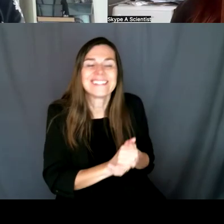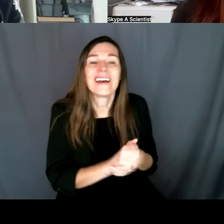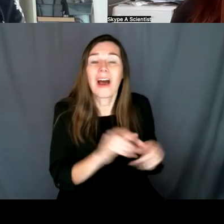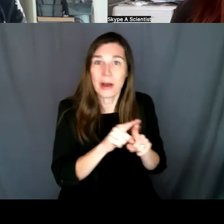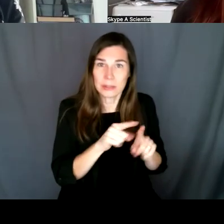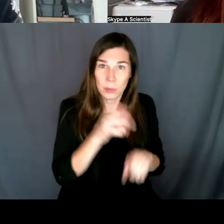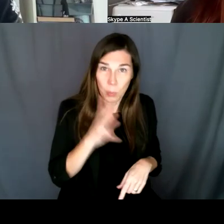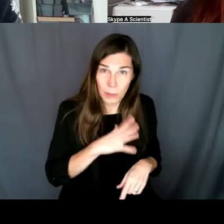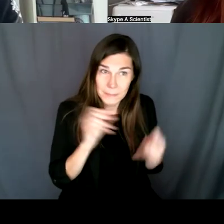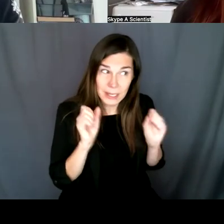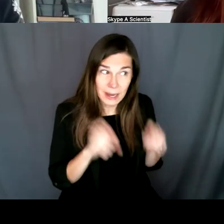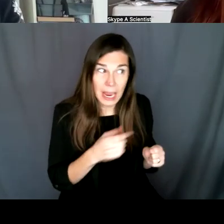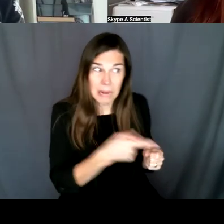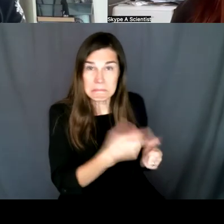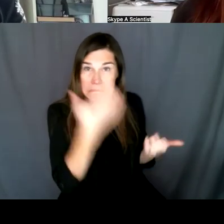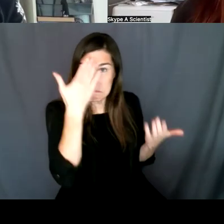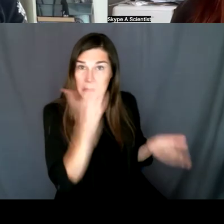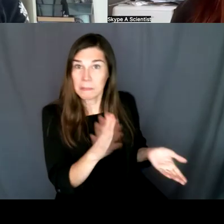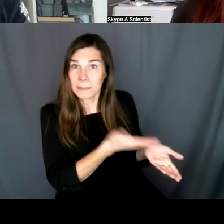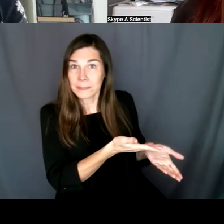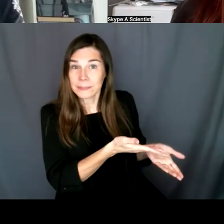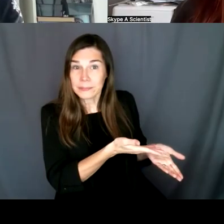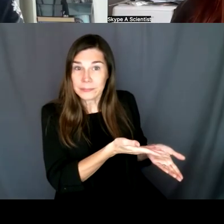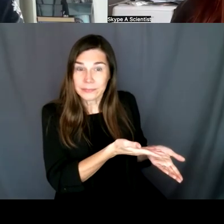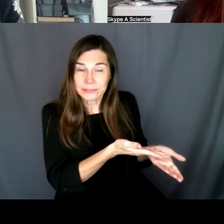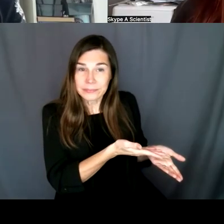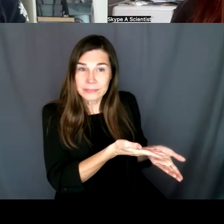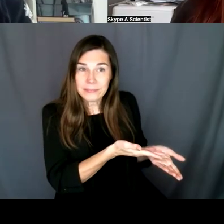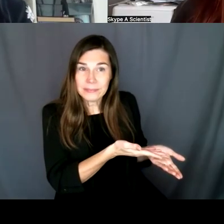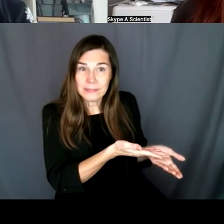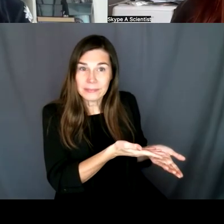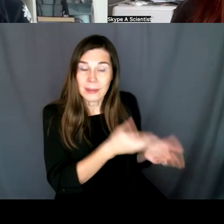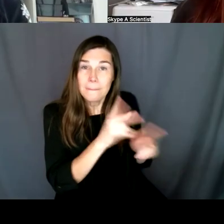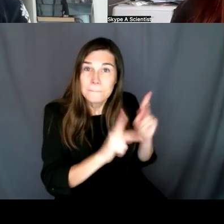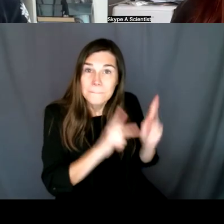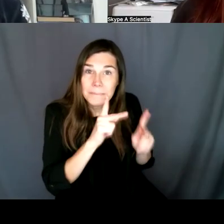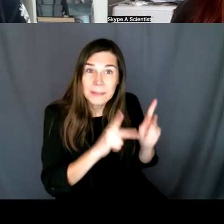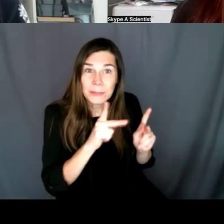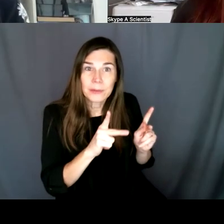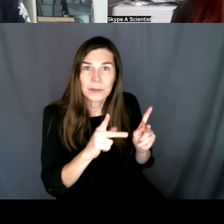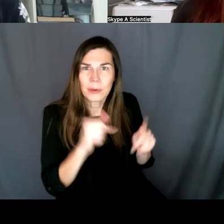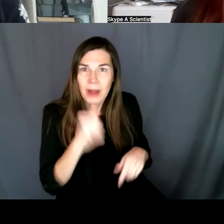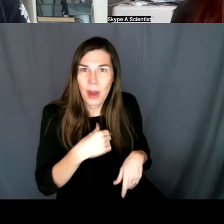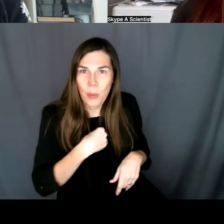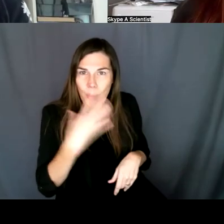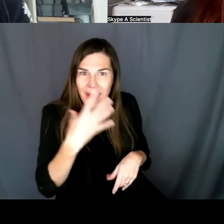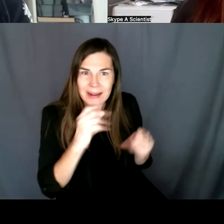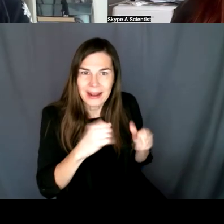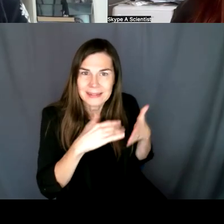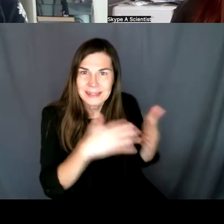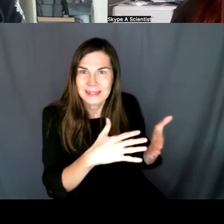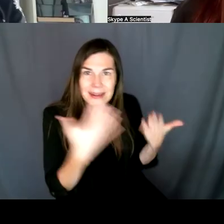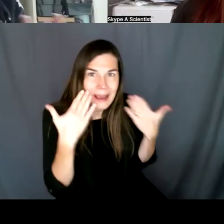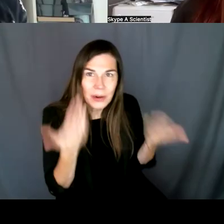women did. I didn't know that it was something that people who are not white did. And